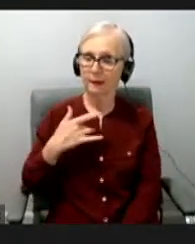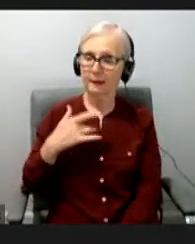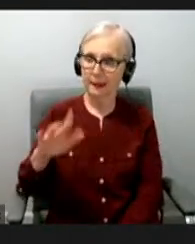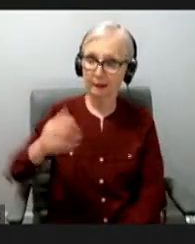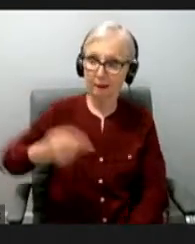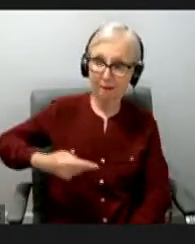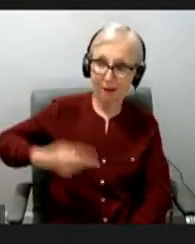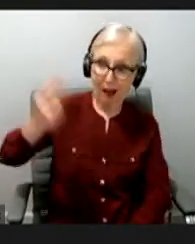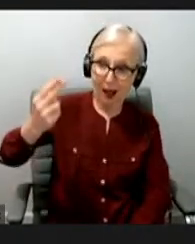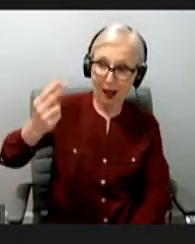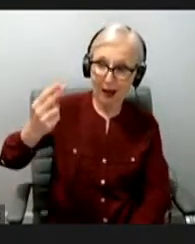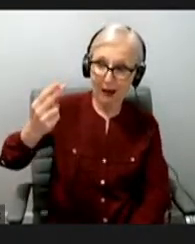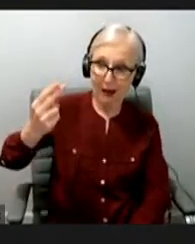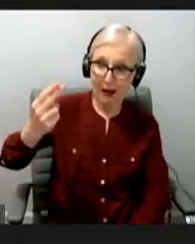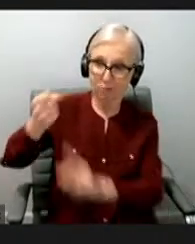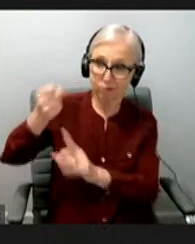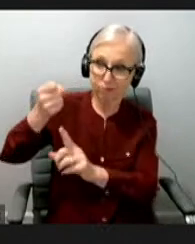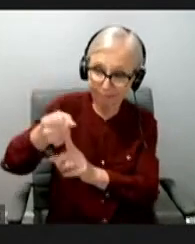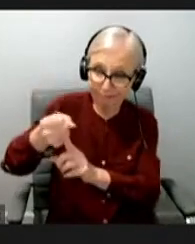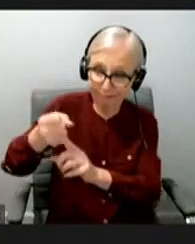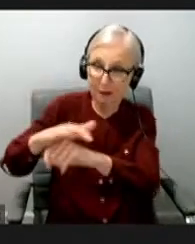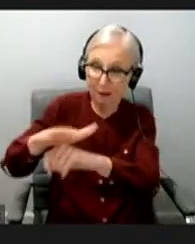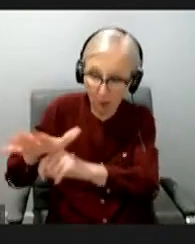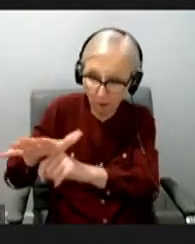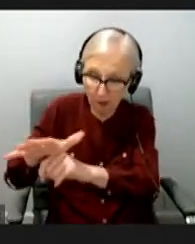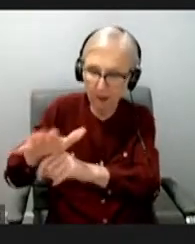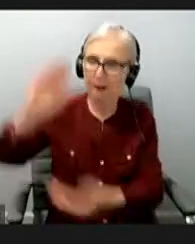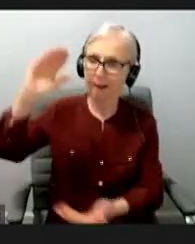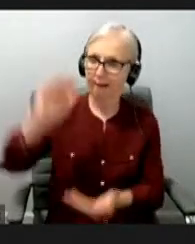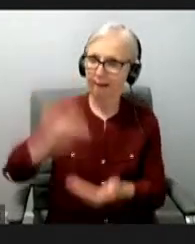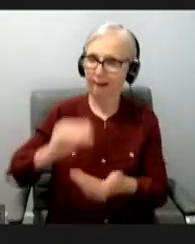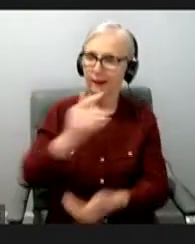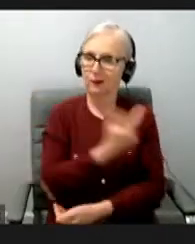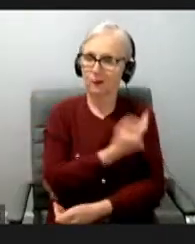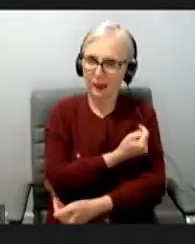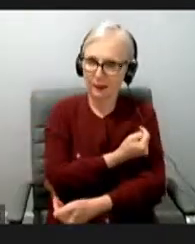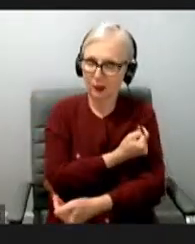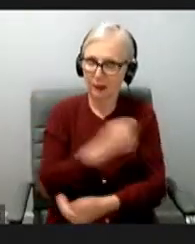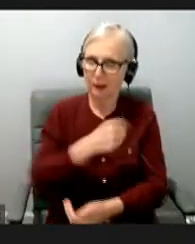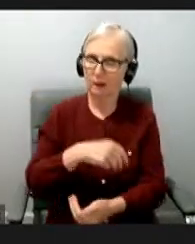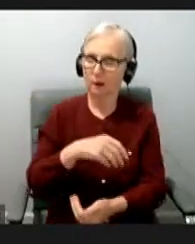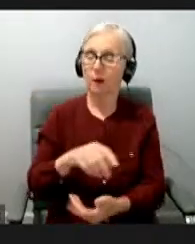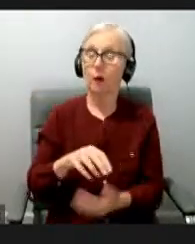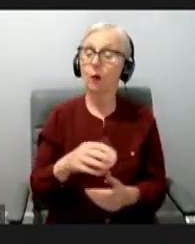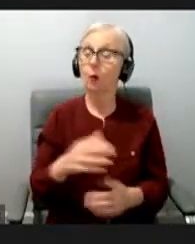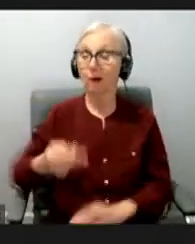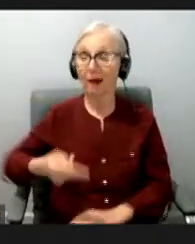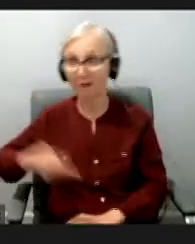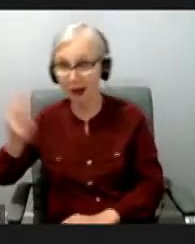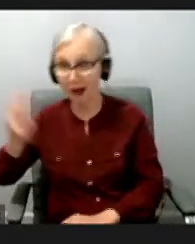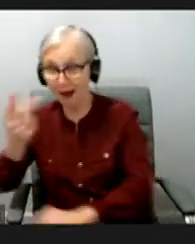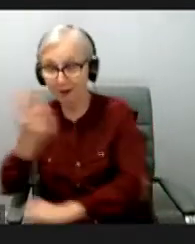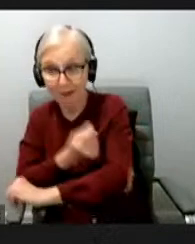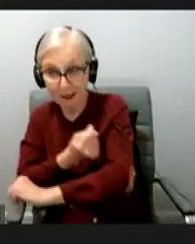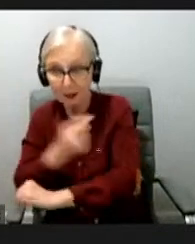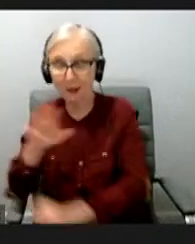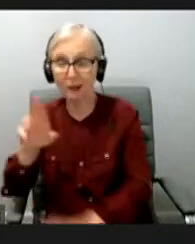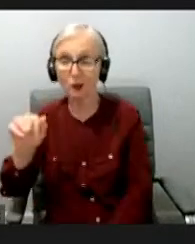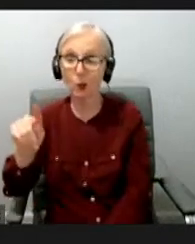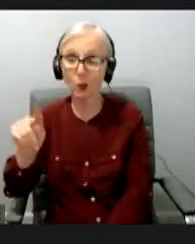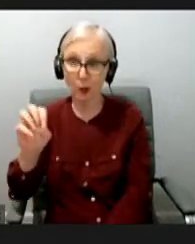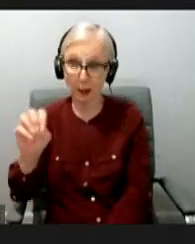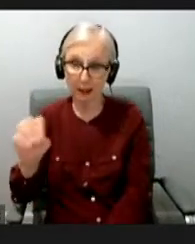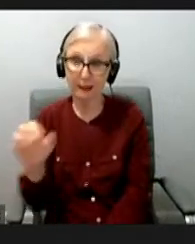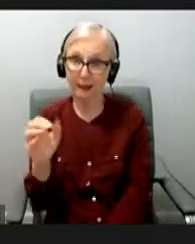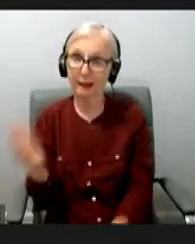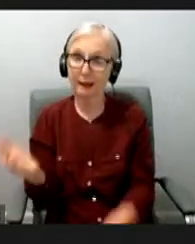higher case rates. Those tend to be the counties where we have lower vaccination rates. Conversely, when we have higher vaccination rates, like we're seeing